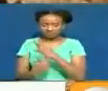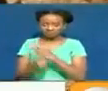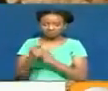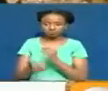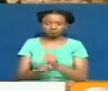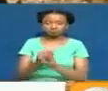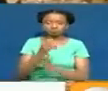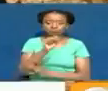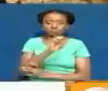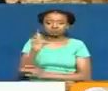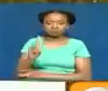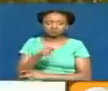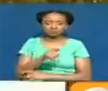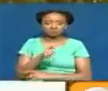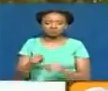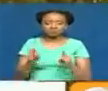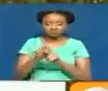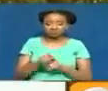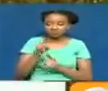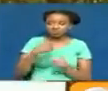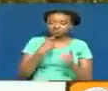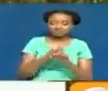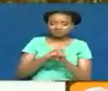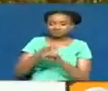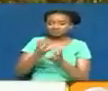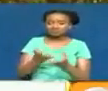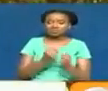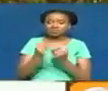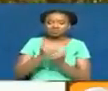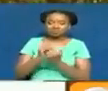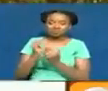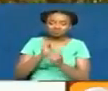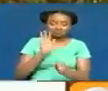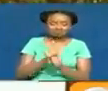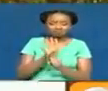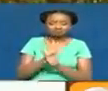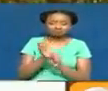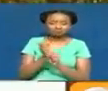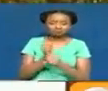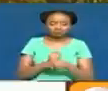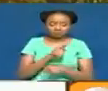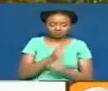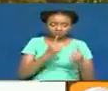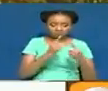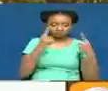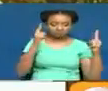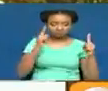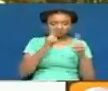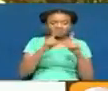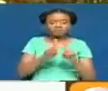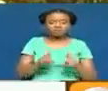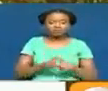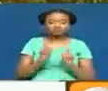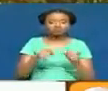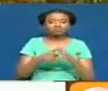seeds. It's a bit of a technical crop that needs a lot of care to be able to make it successful, but it actually starts